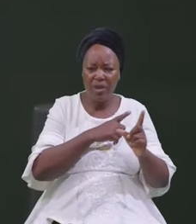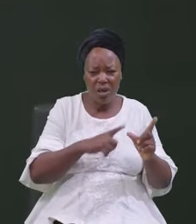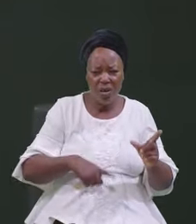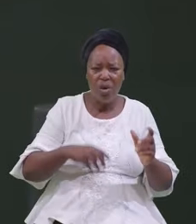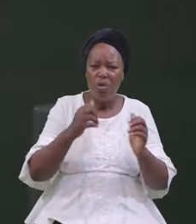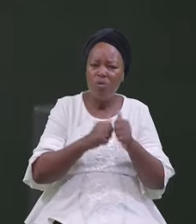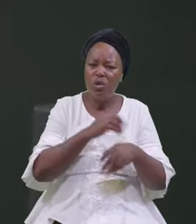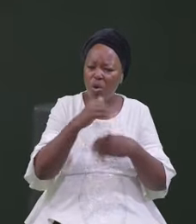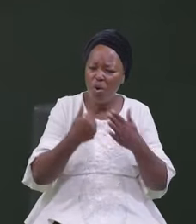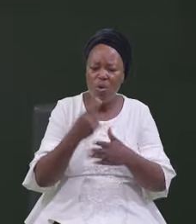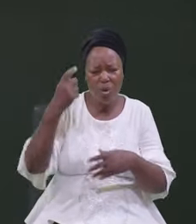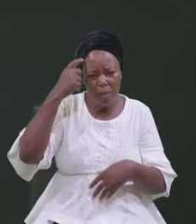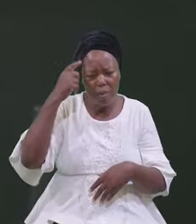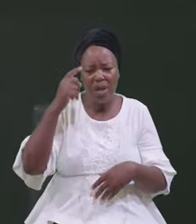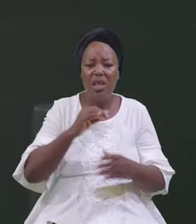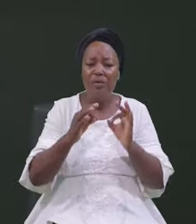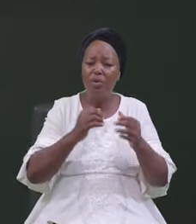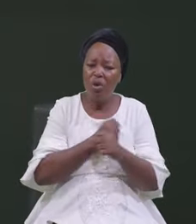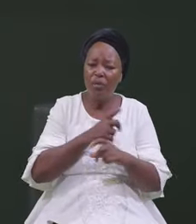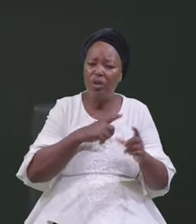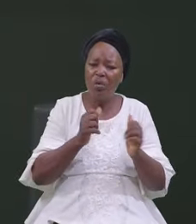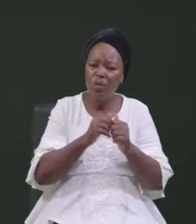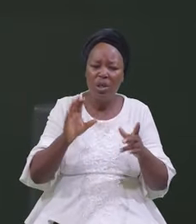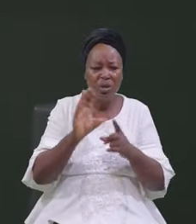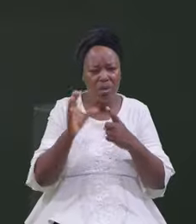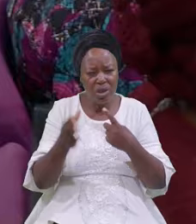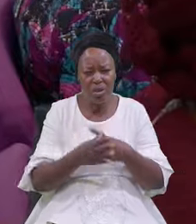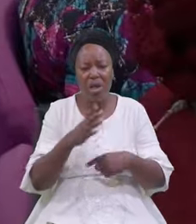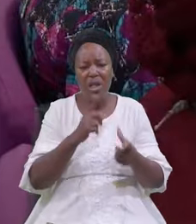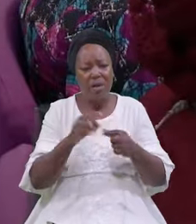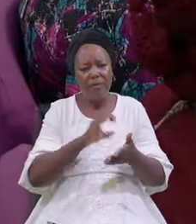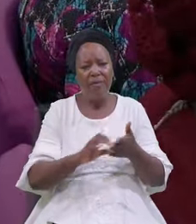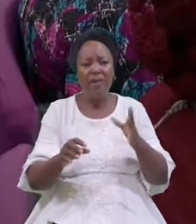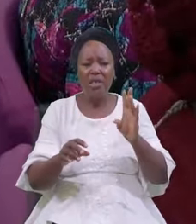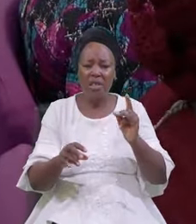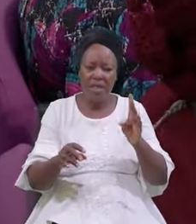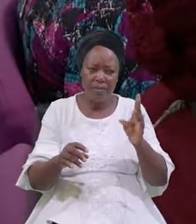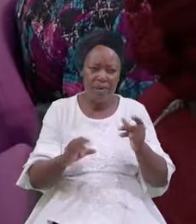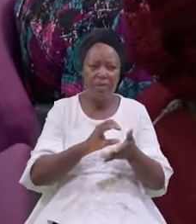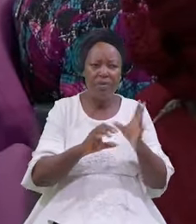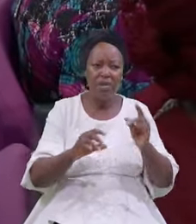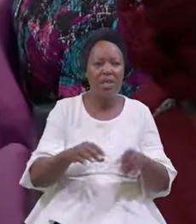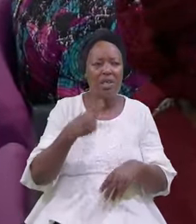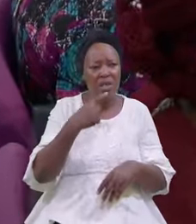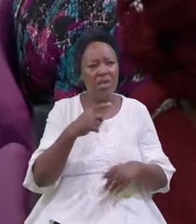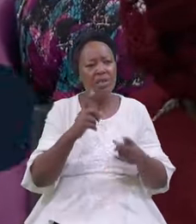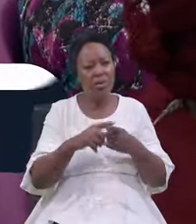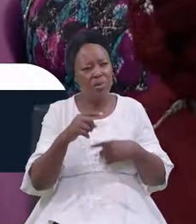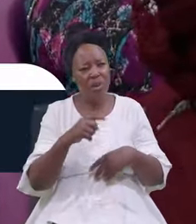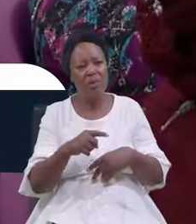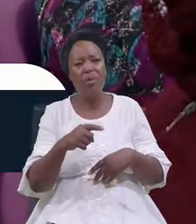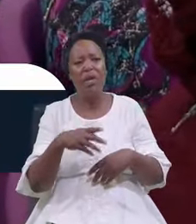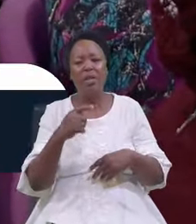him unconditionally. Look at verse 17. In verse 17, he says unto him the